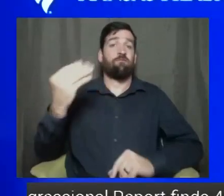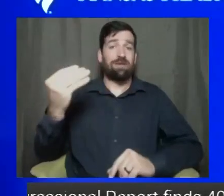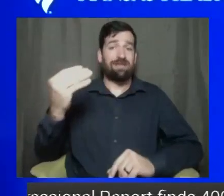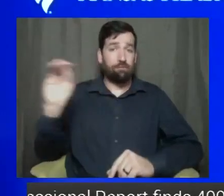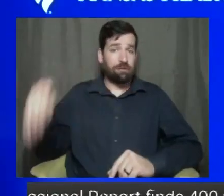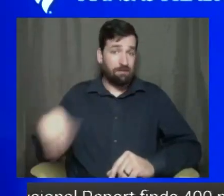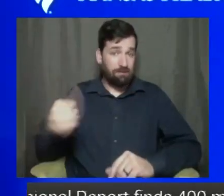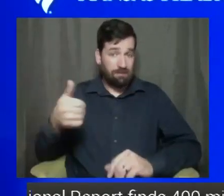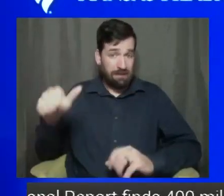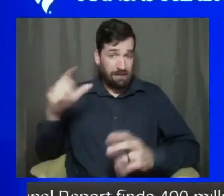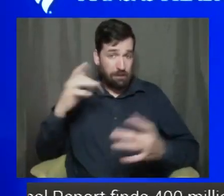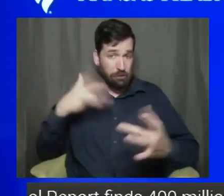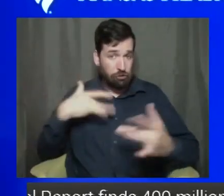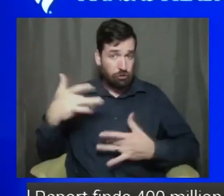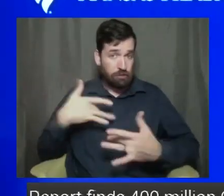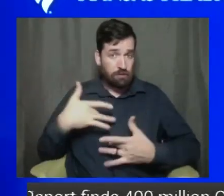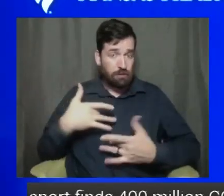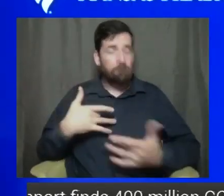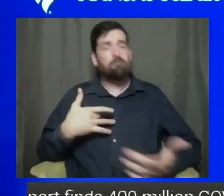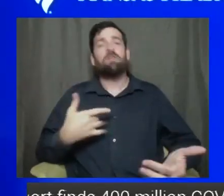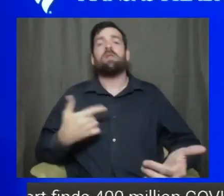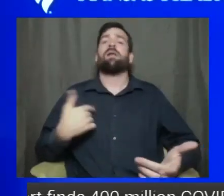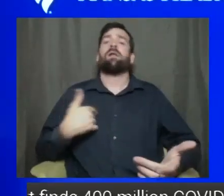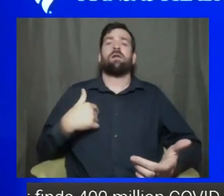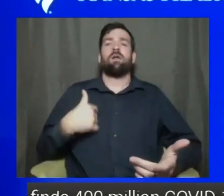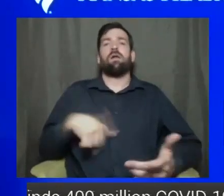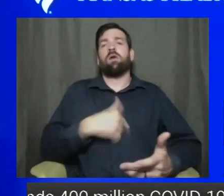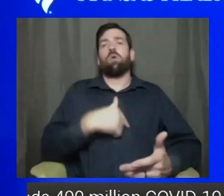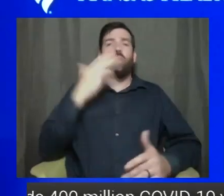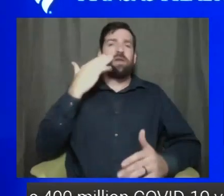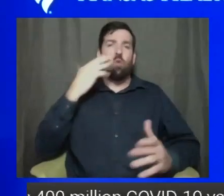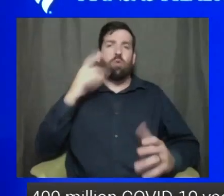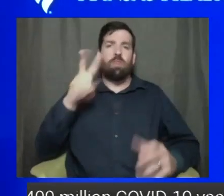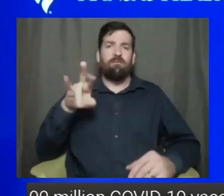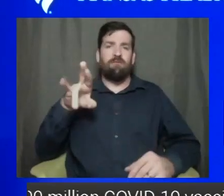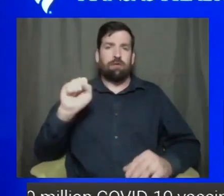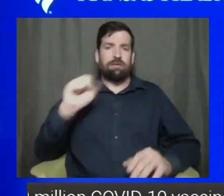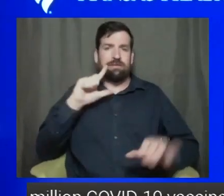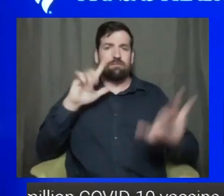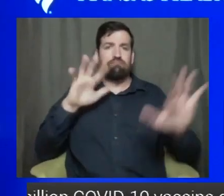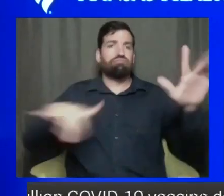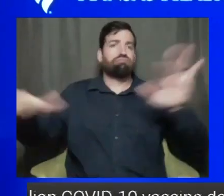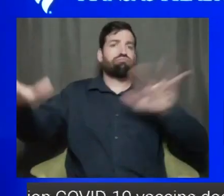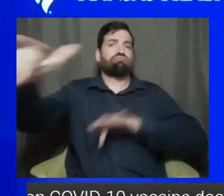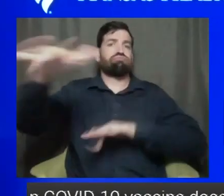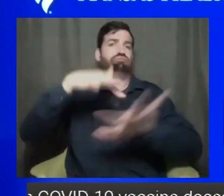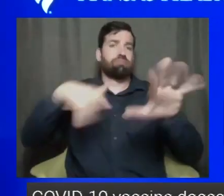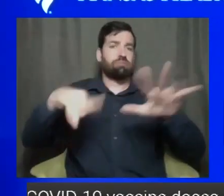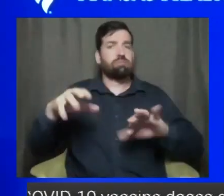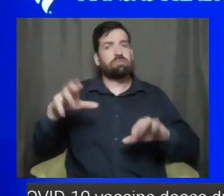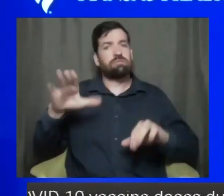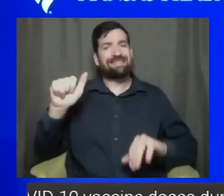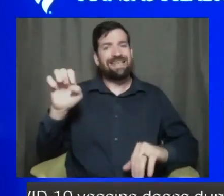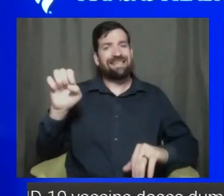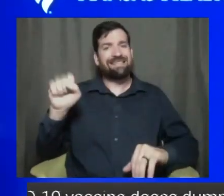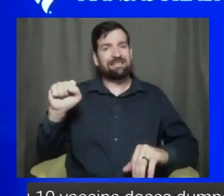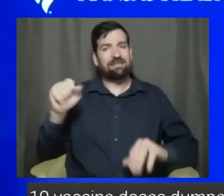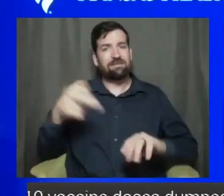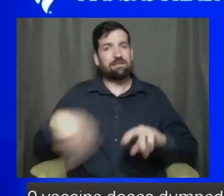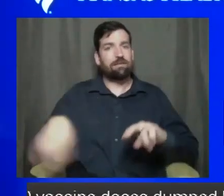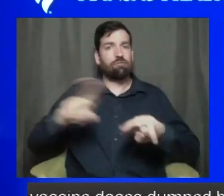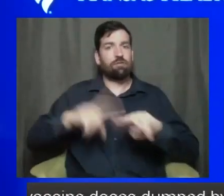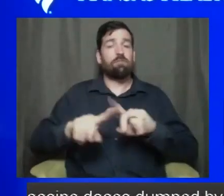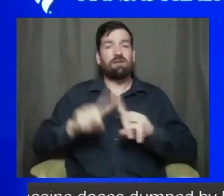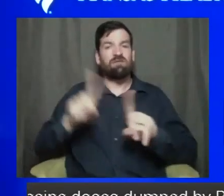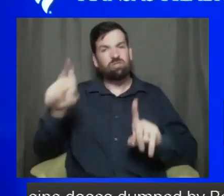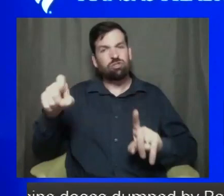mean, certainly we know the virus is circulating. We know cases are going up. I think there is a lot in there. I think you should always be concerned and